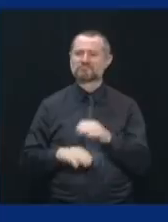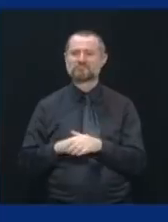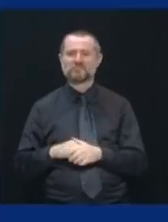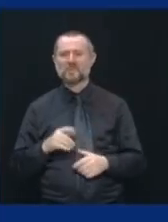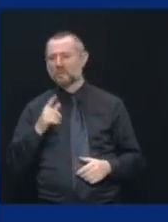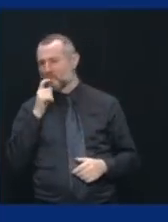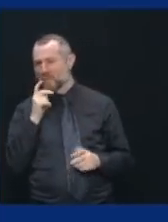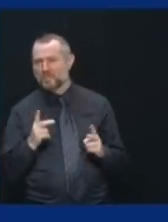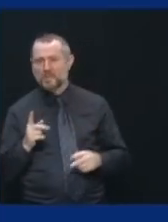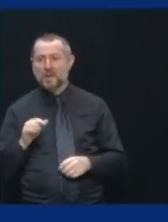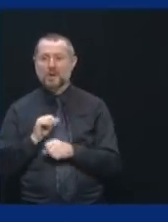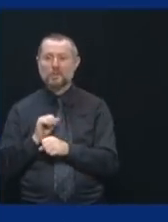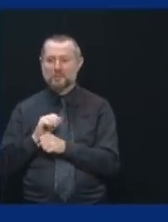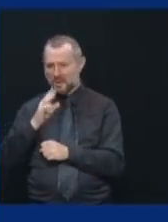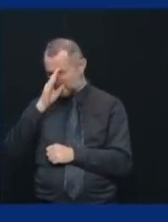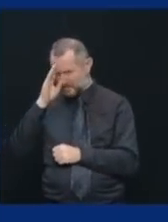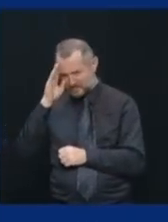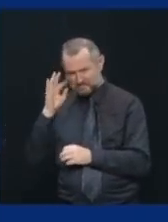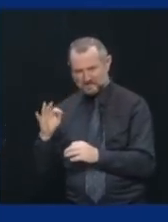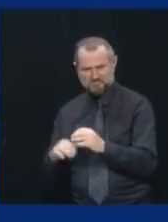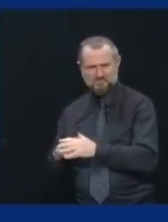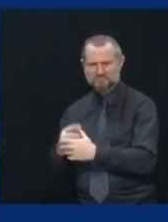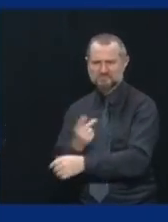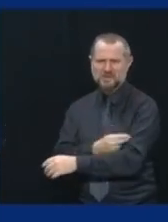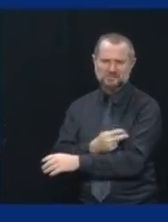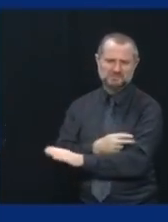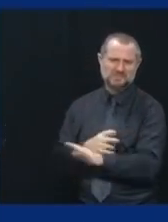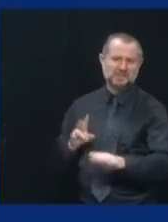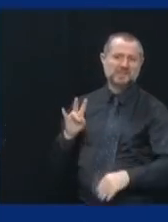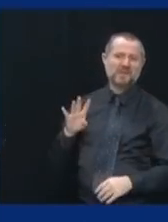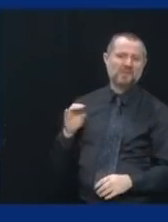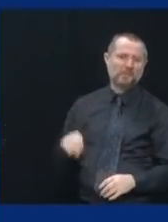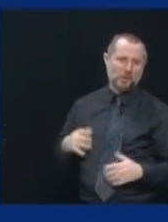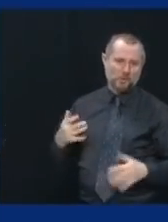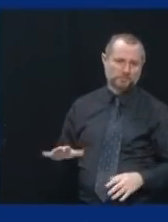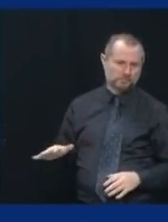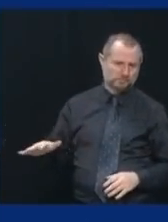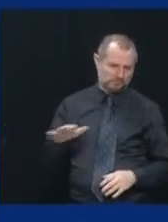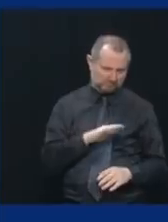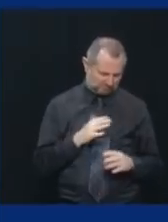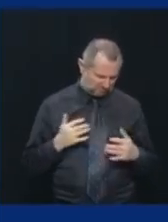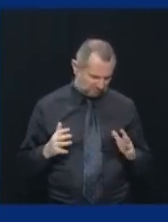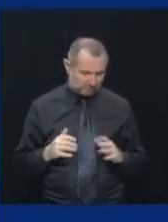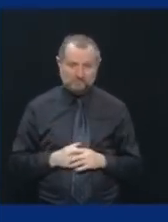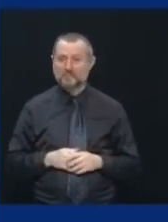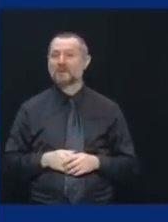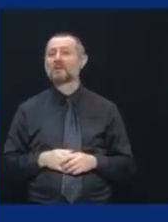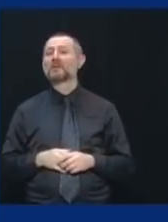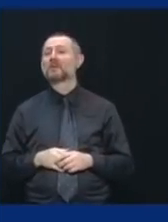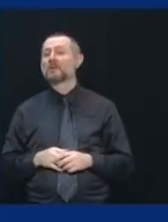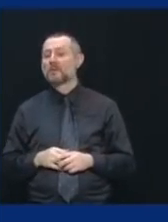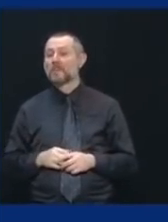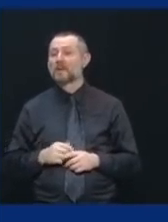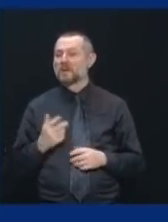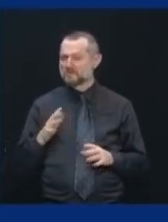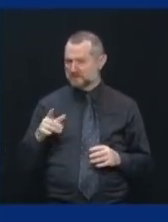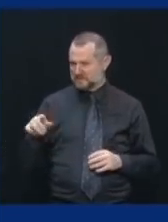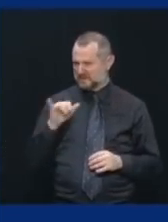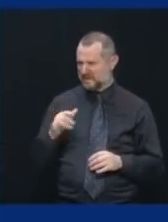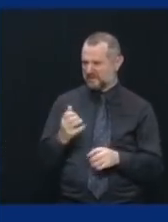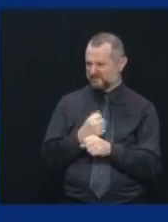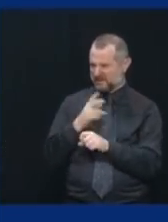workers, where we're at about 75% of hospital workers have received the